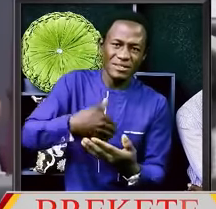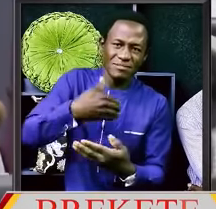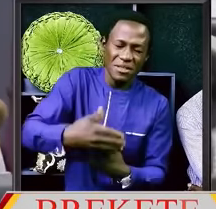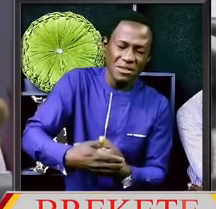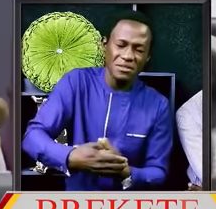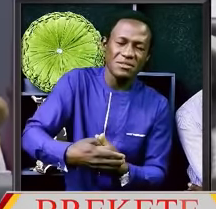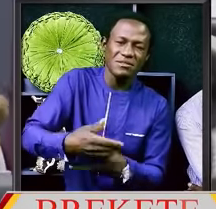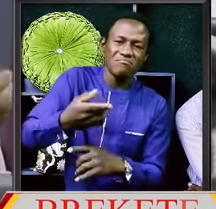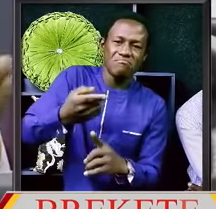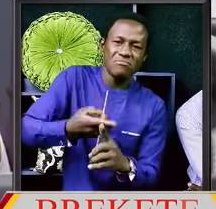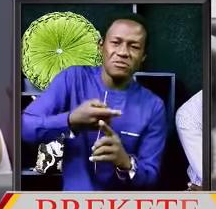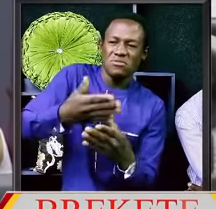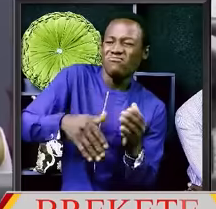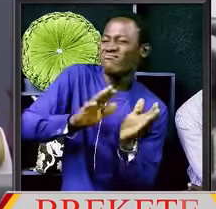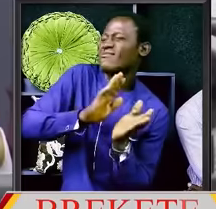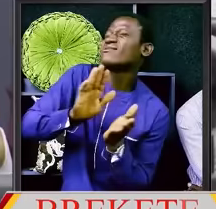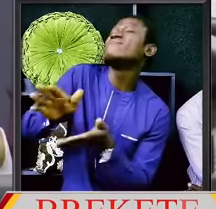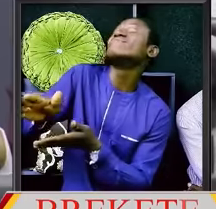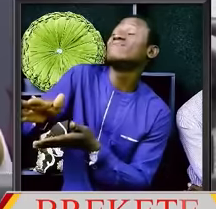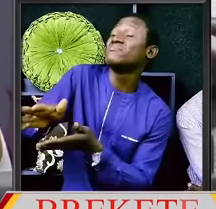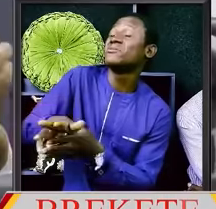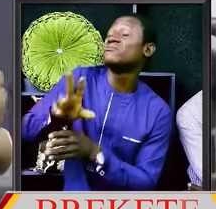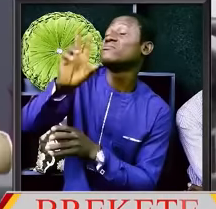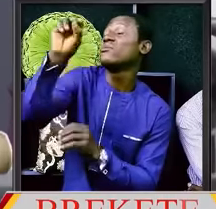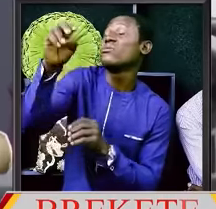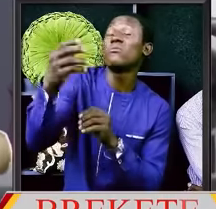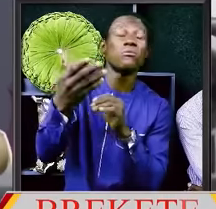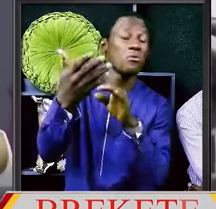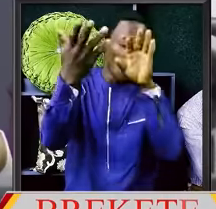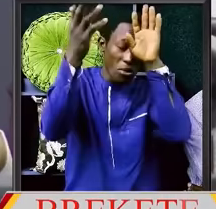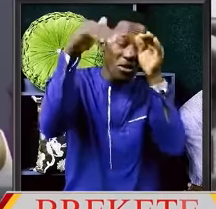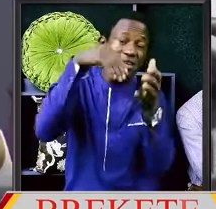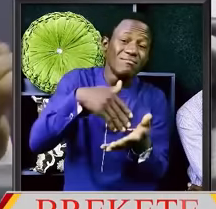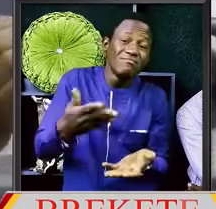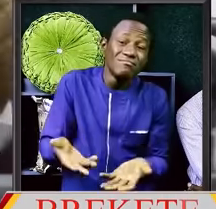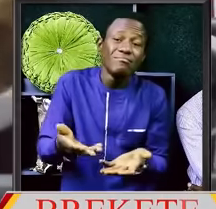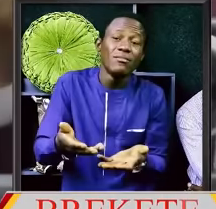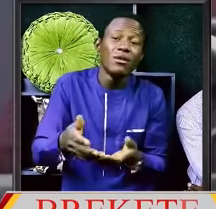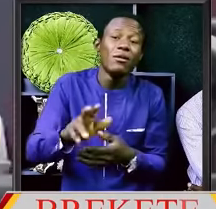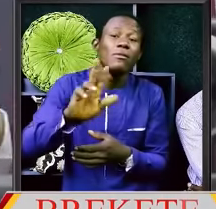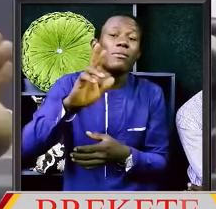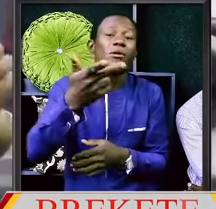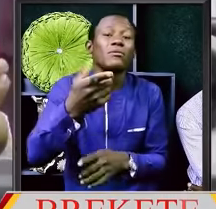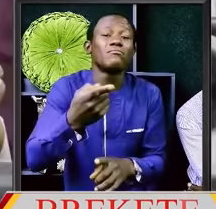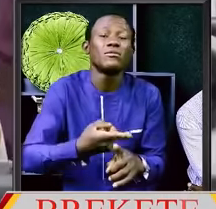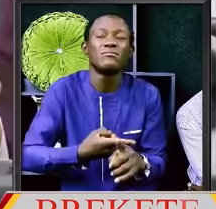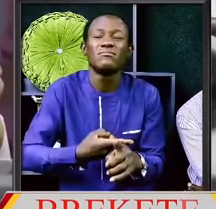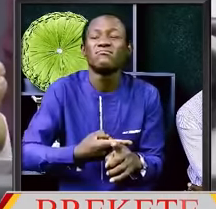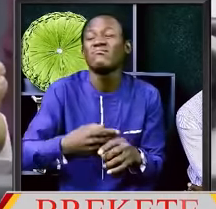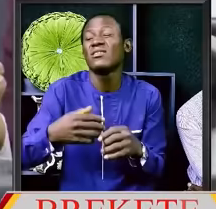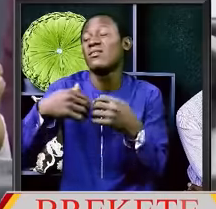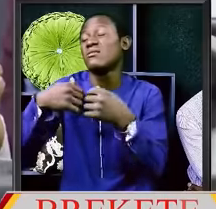go leave you because be like say hope no dey. Third month, they don't lose hope.